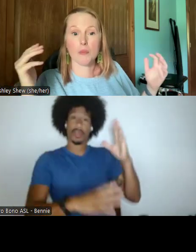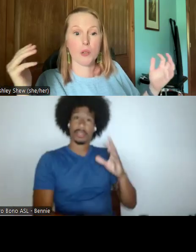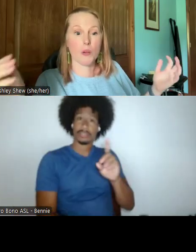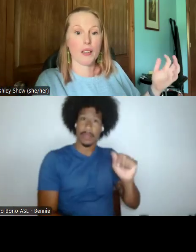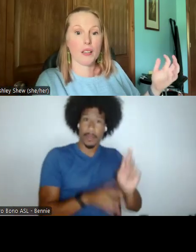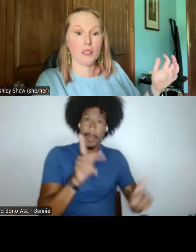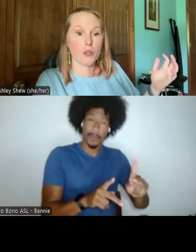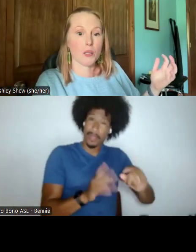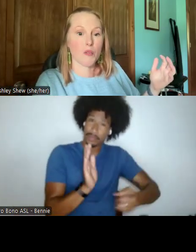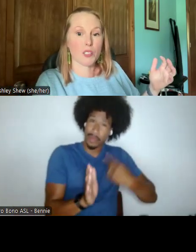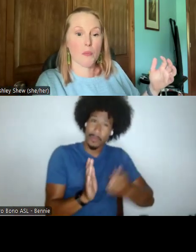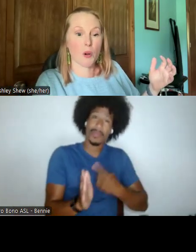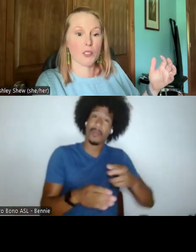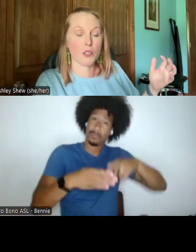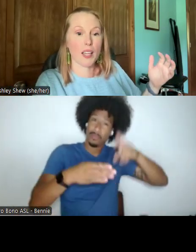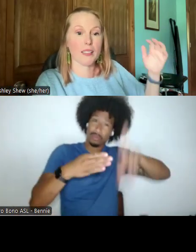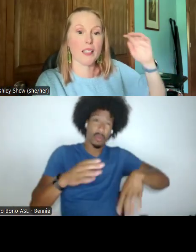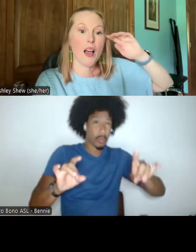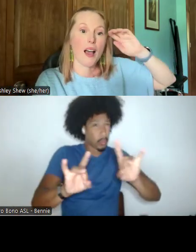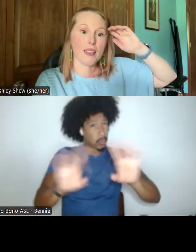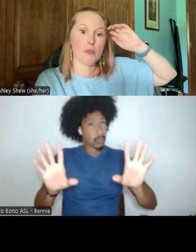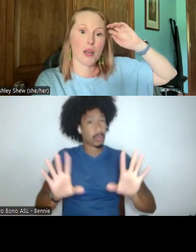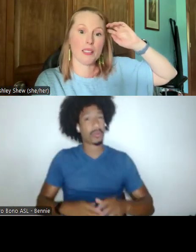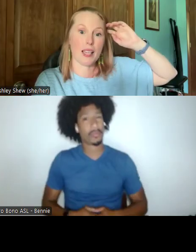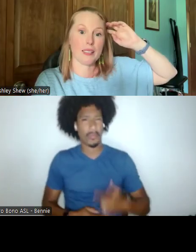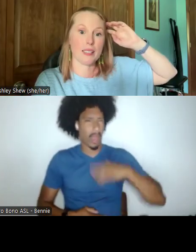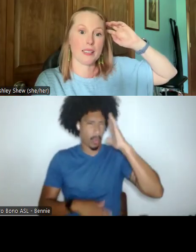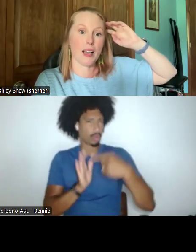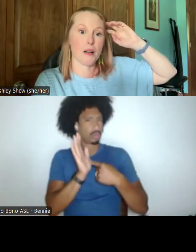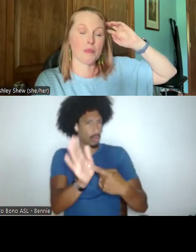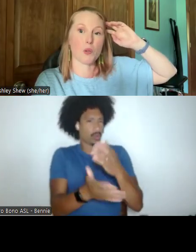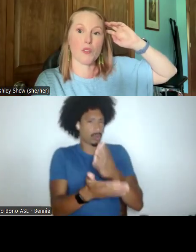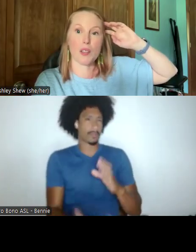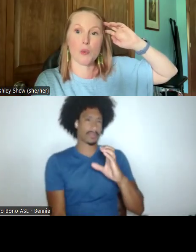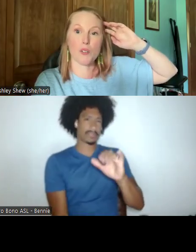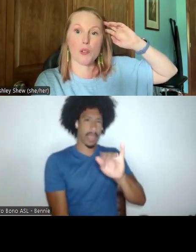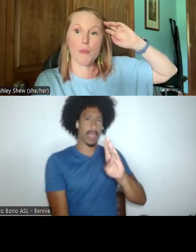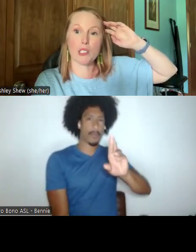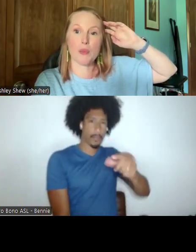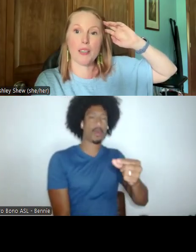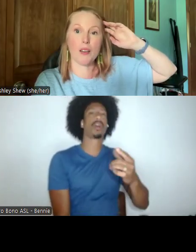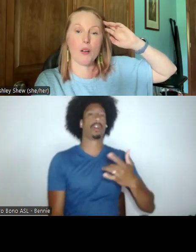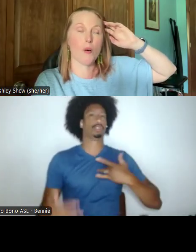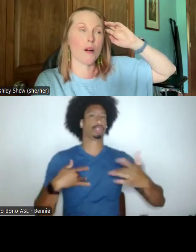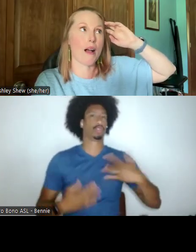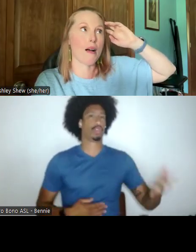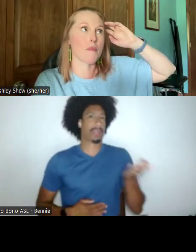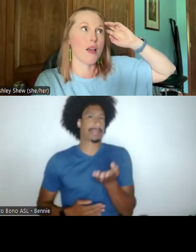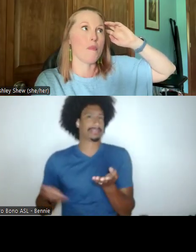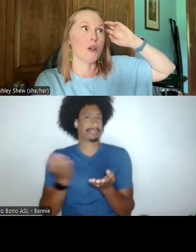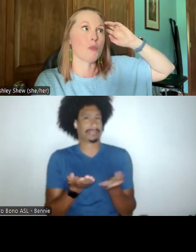outcomes. So we're going to show you some of our cyborg concern cases. I think about these cases sort of like the work of Rua Benjamin